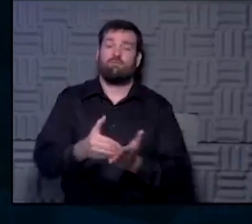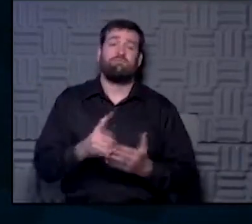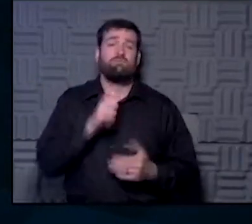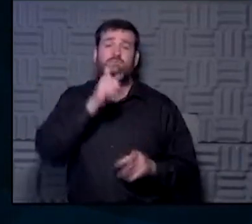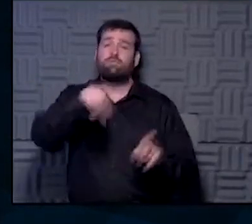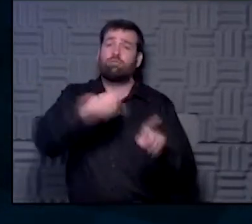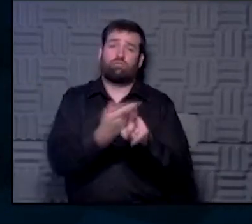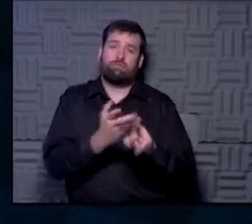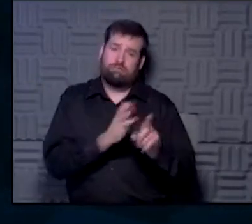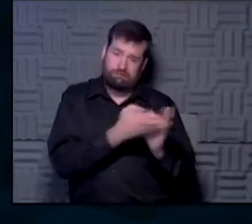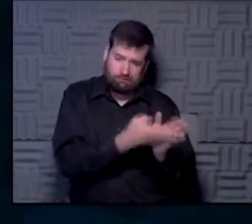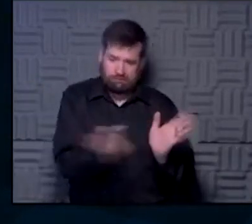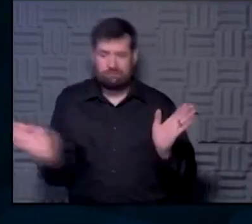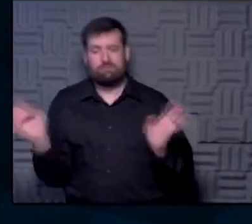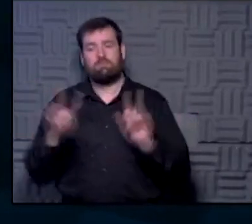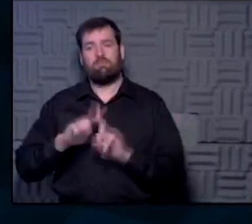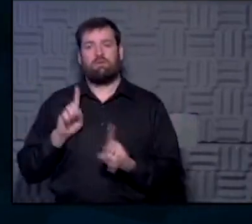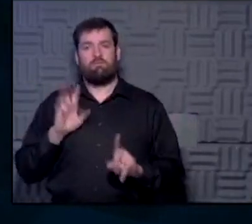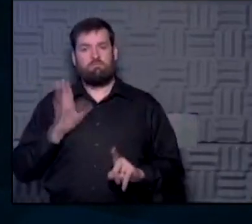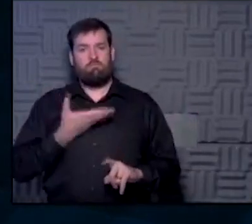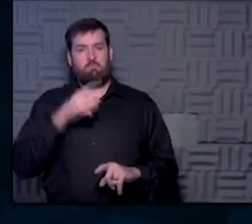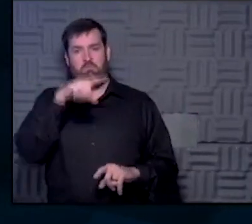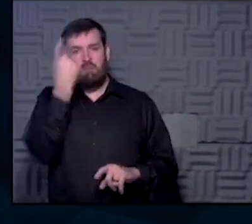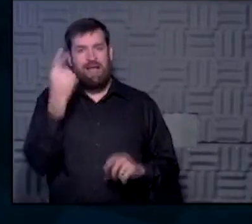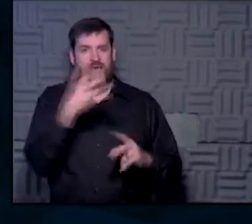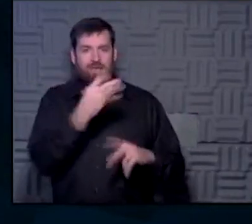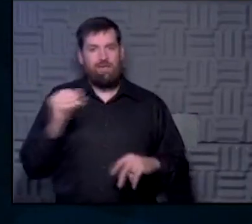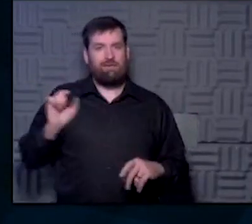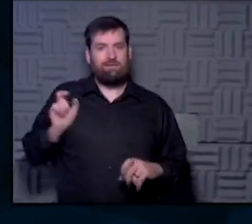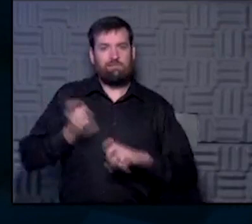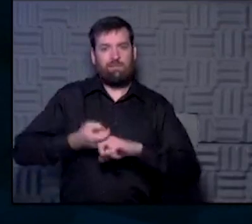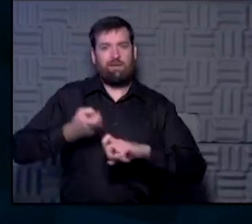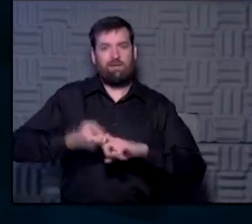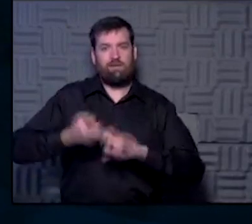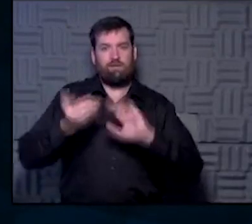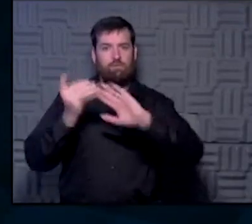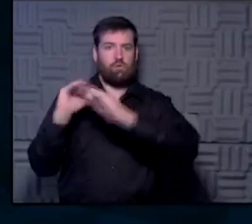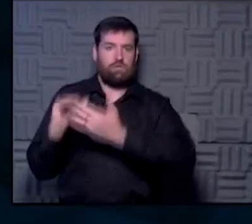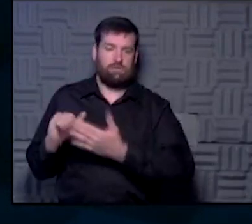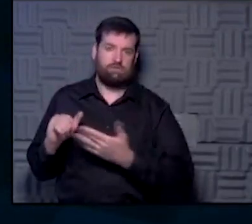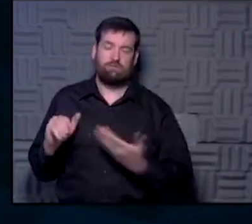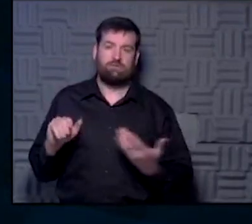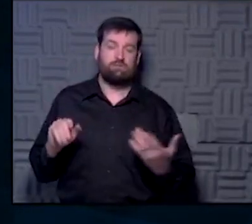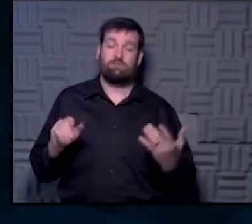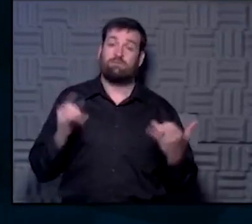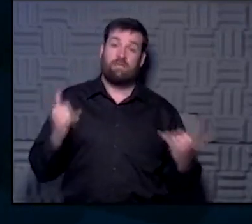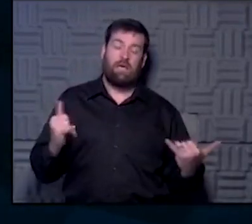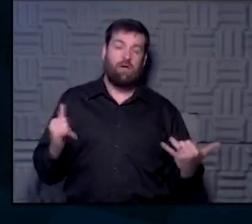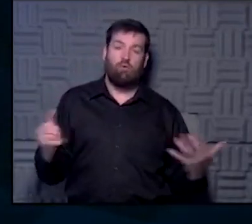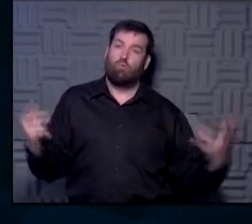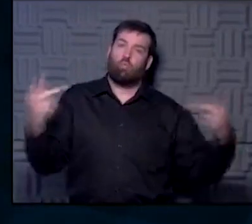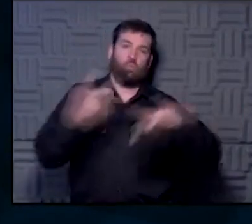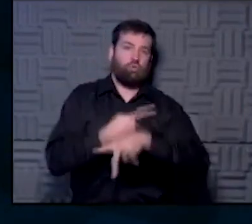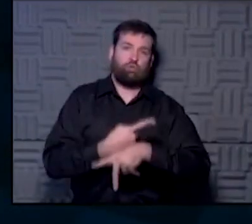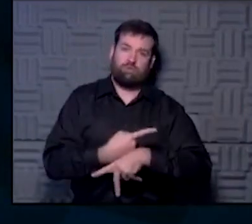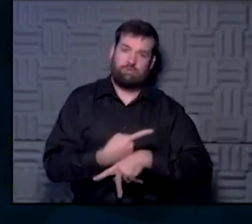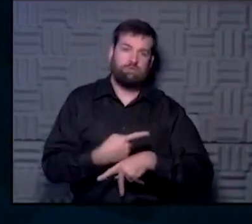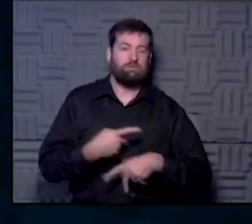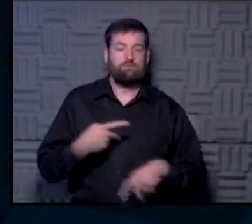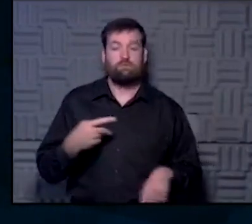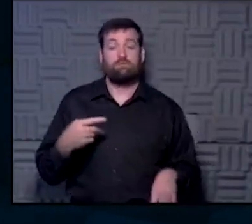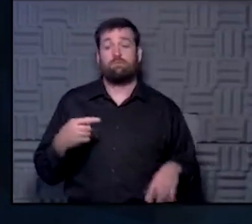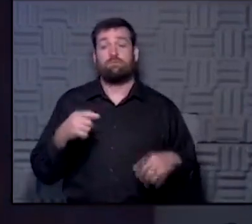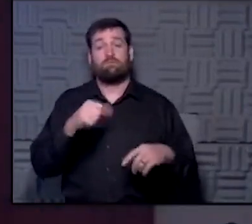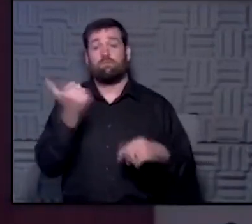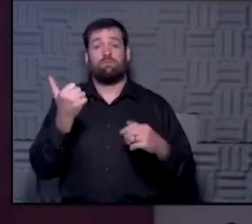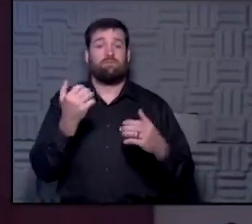just across the board, but especially higher rates in our Black and our Hispanic communities. And so those are really just being exacerbated right now. Other important